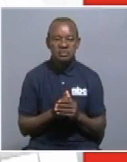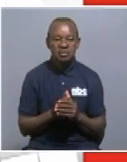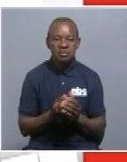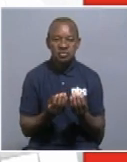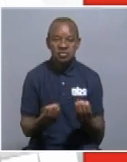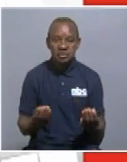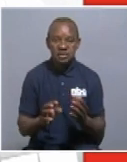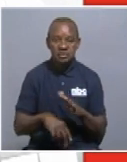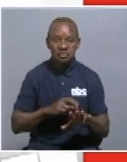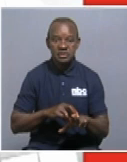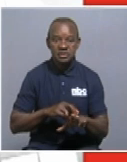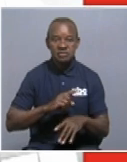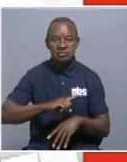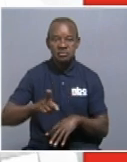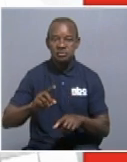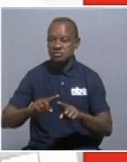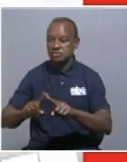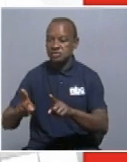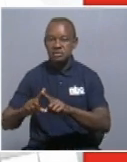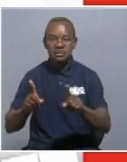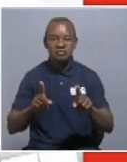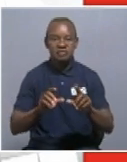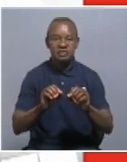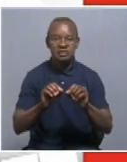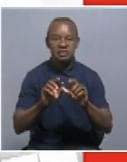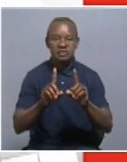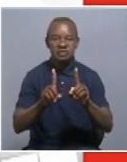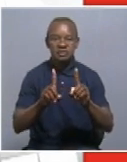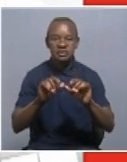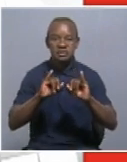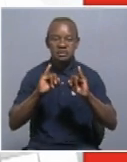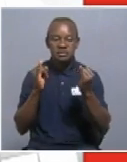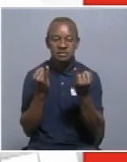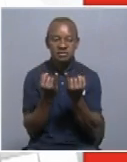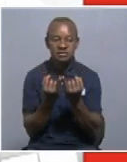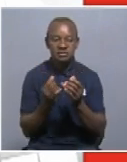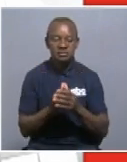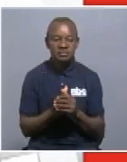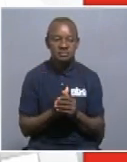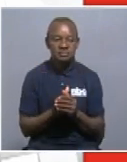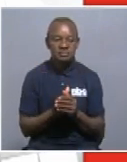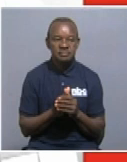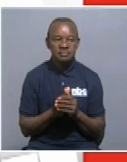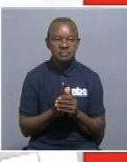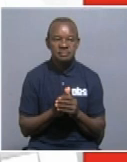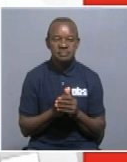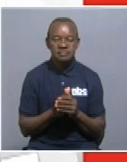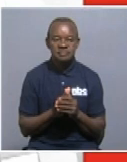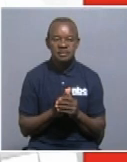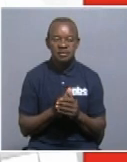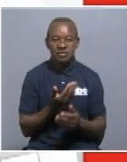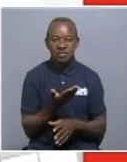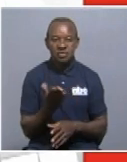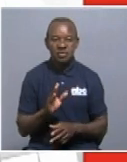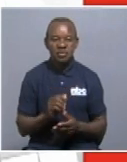the given notice that I've just issued is twofold. For departures, all teachers and other